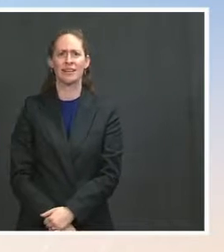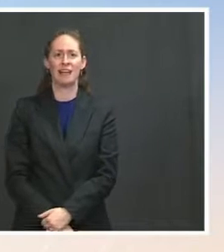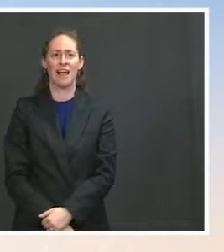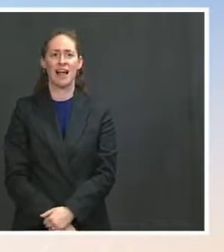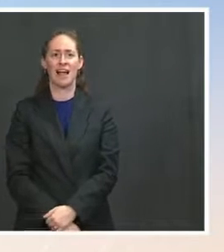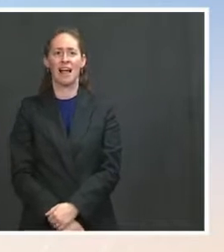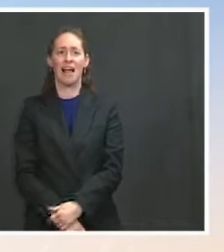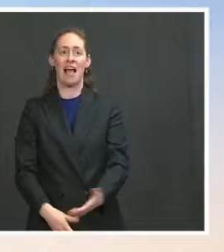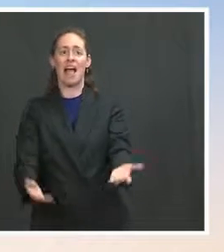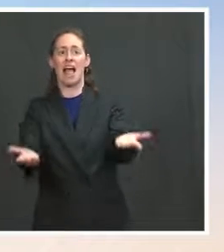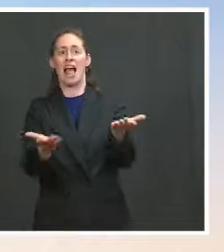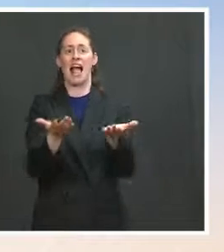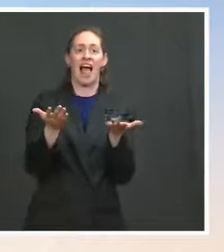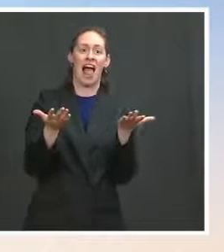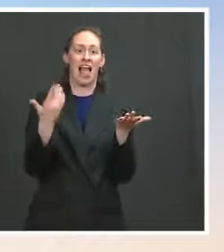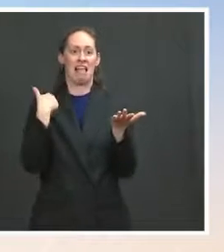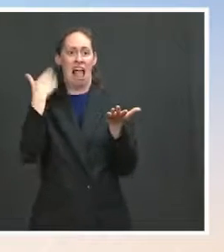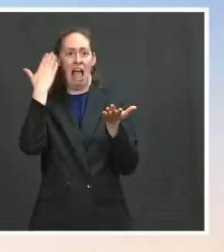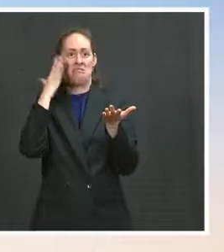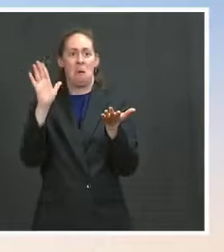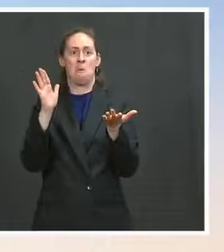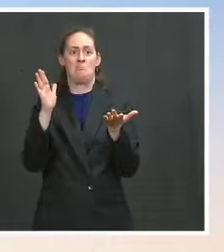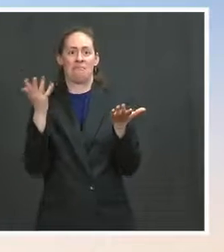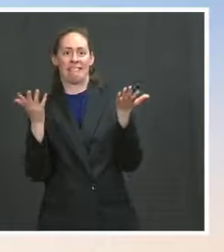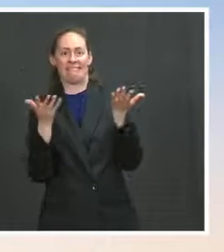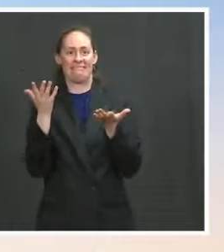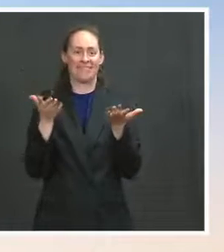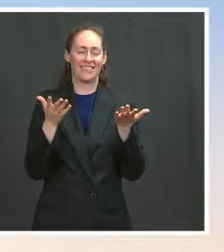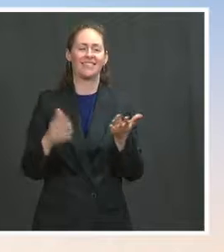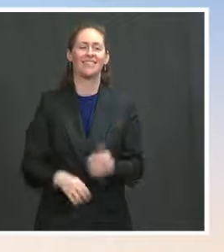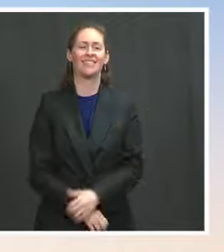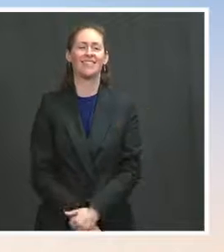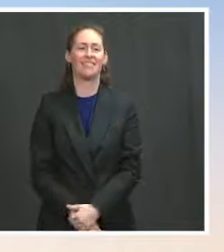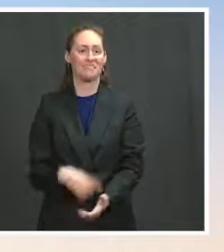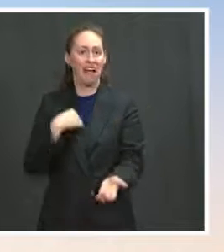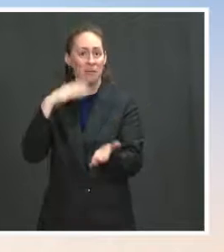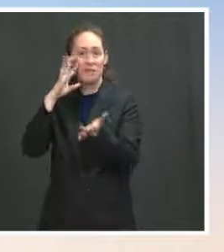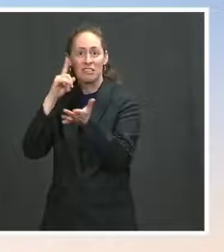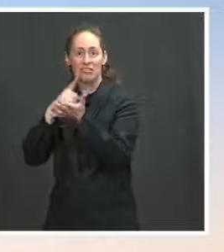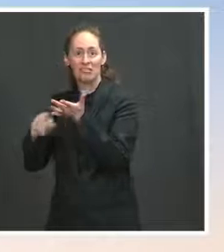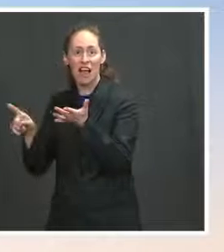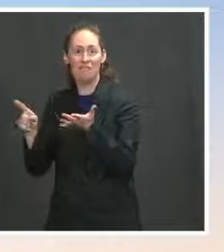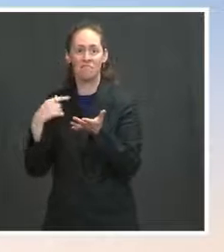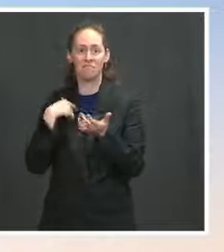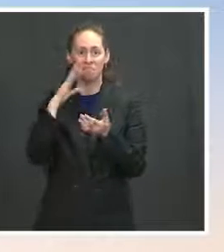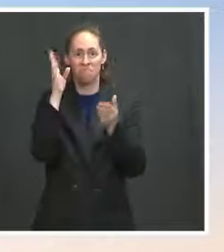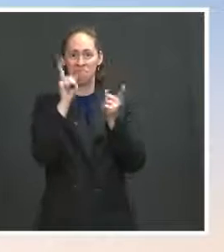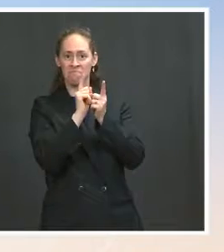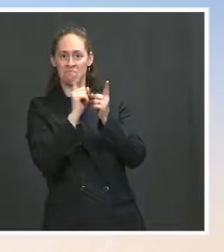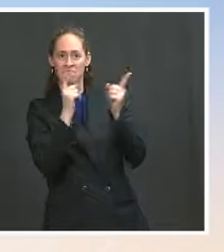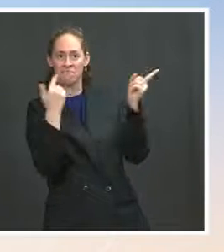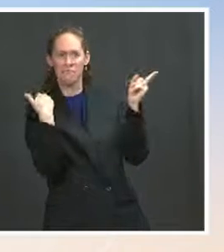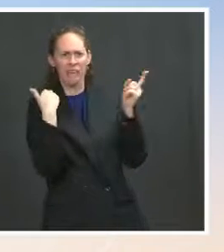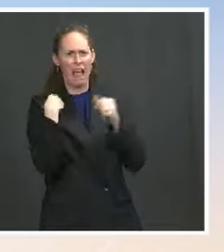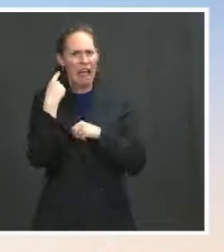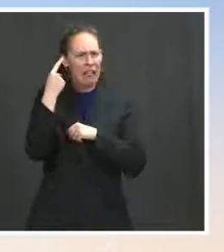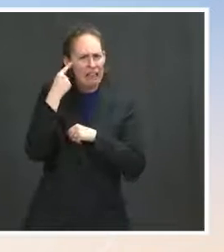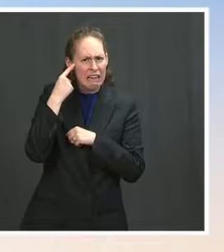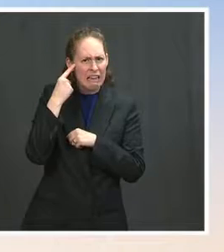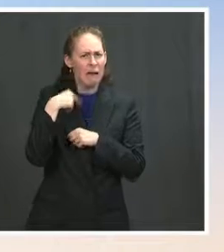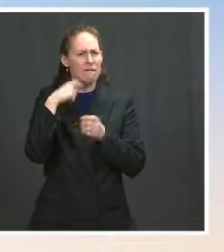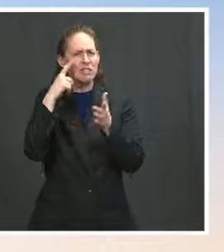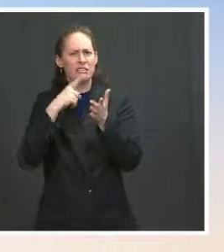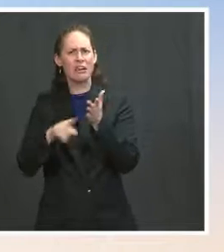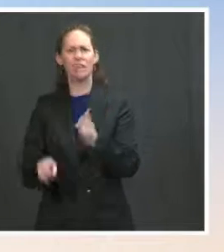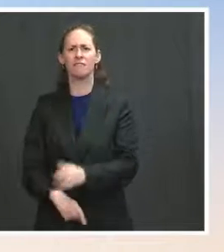have anything more personal to read out. I will check and see if he has met her in the past. I believe he has, but let me check on that